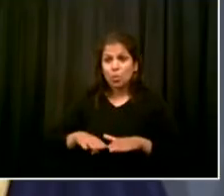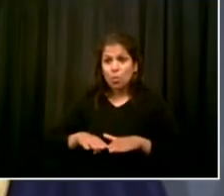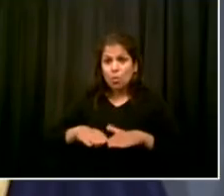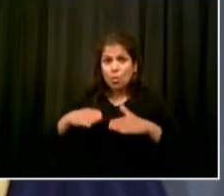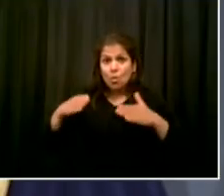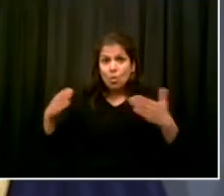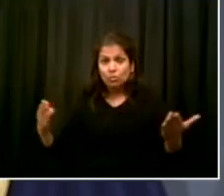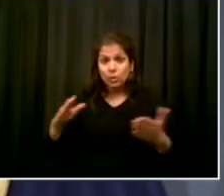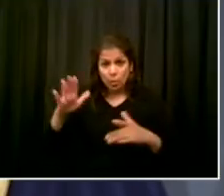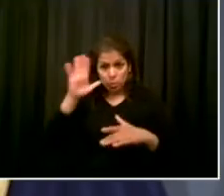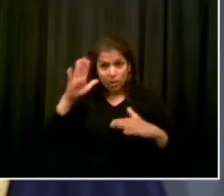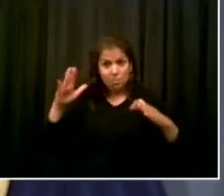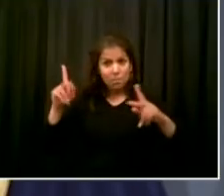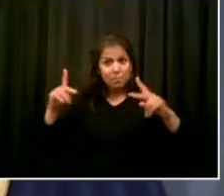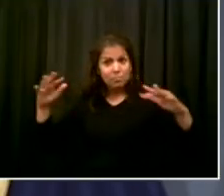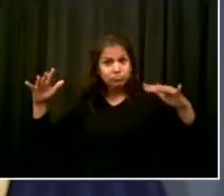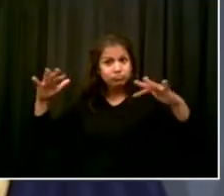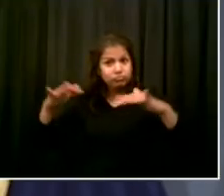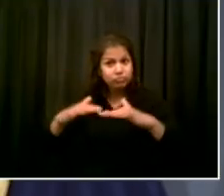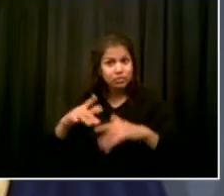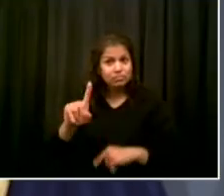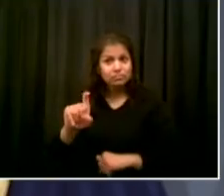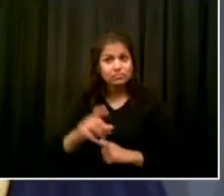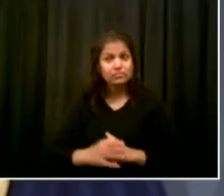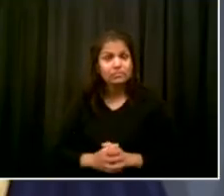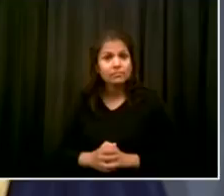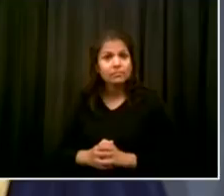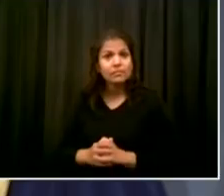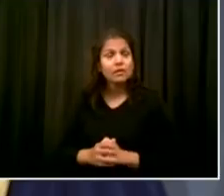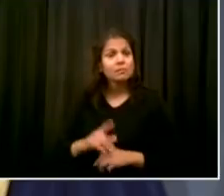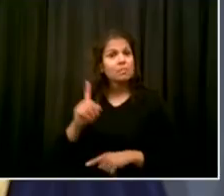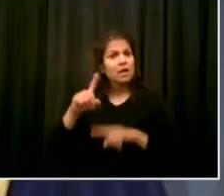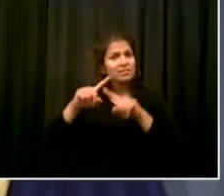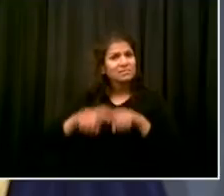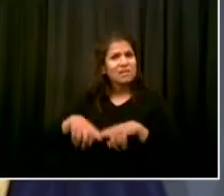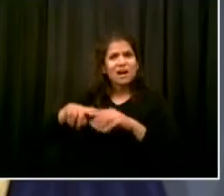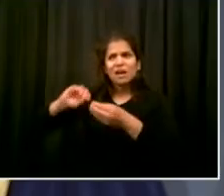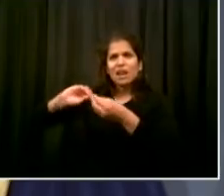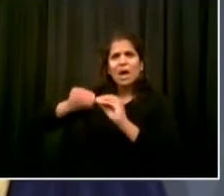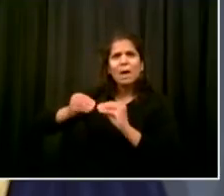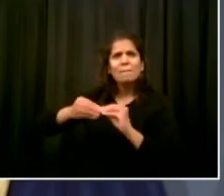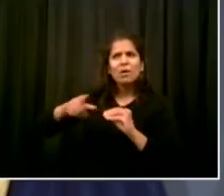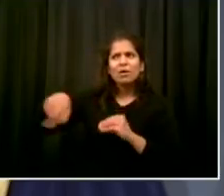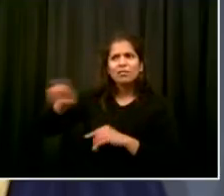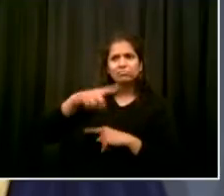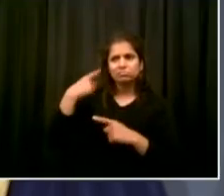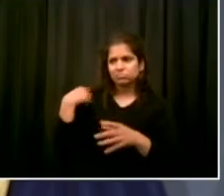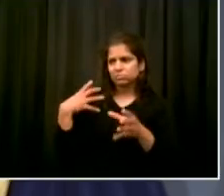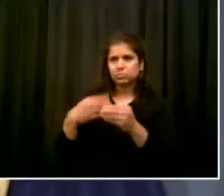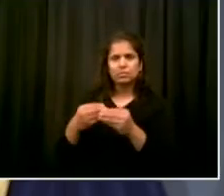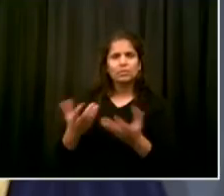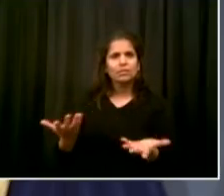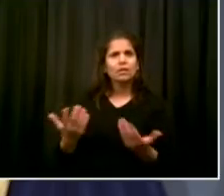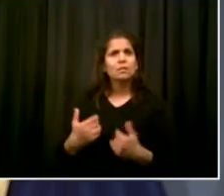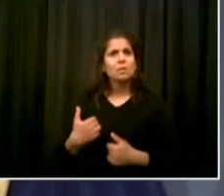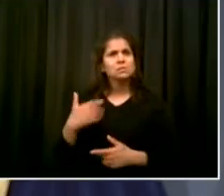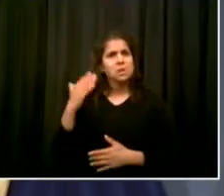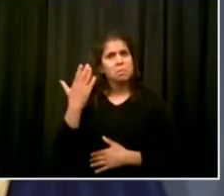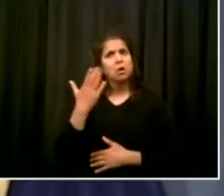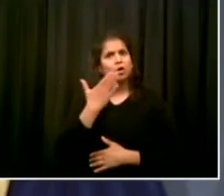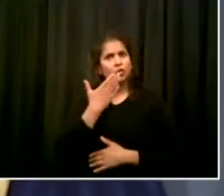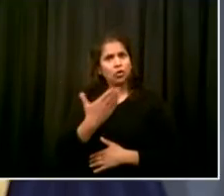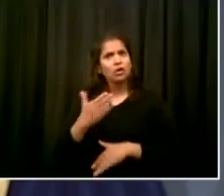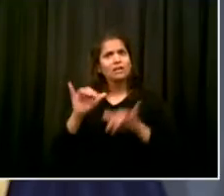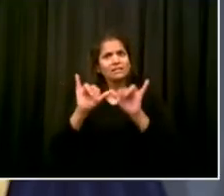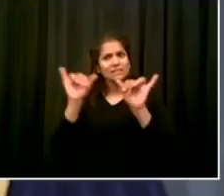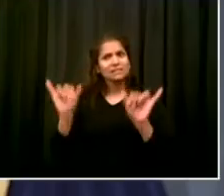taken until now, and based on the numbers that you have released, that everything is working accordingly, or is it